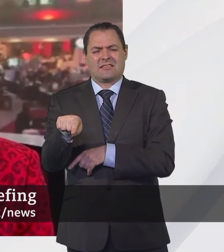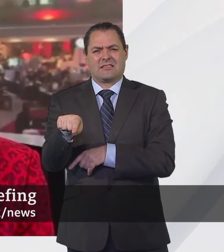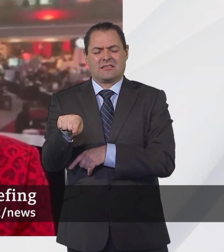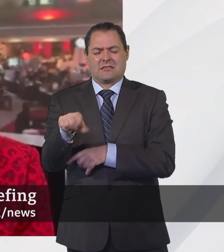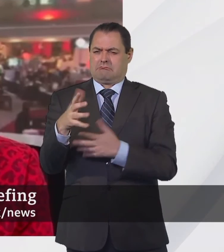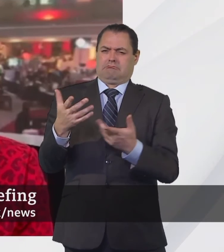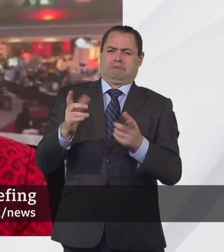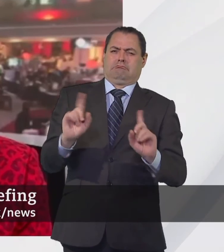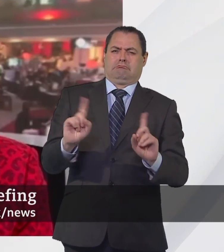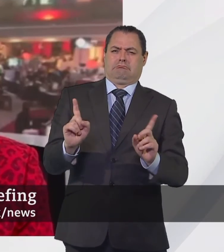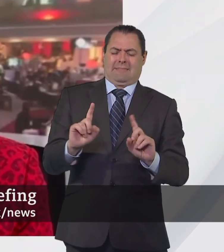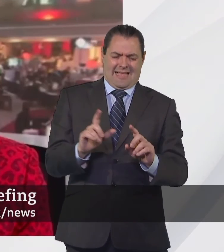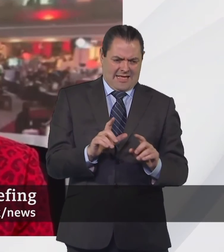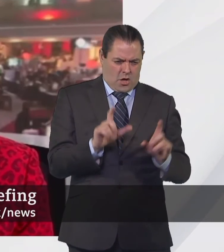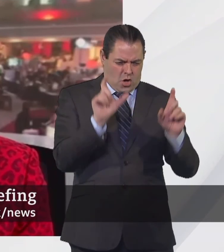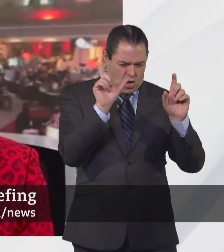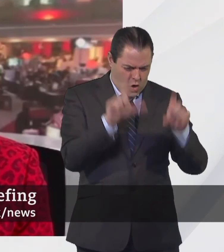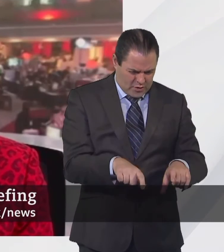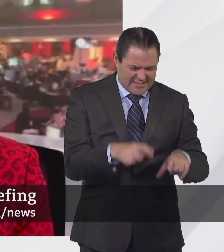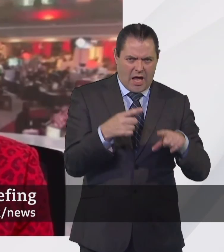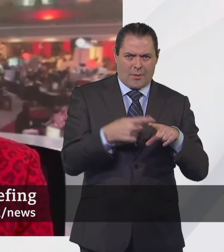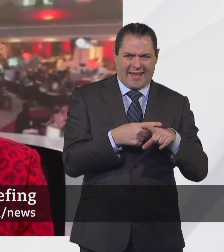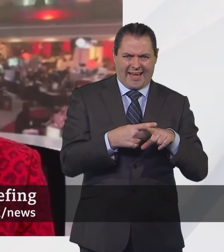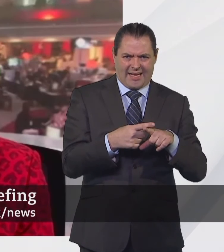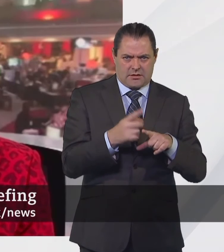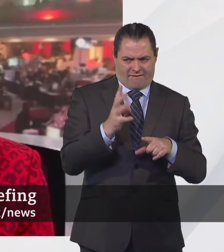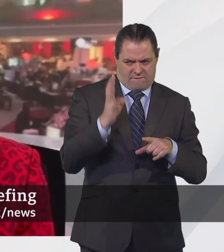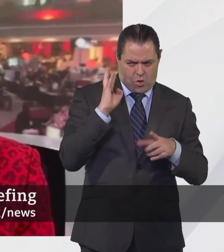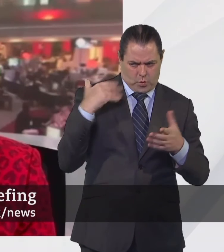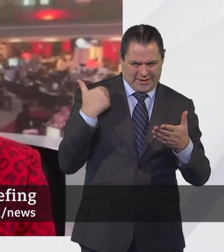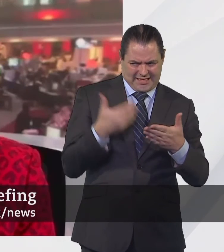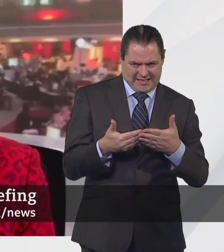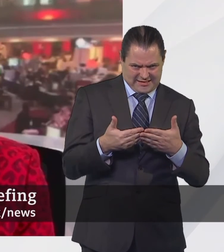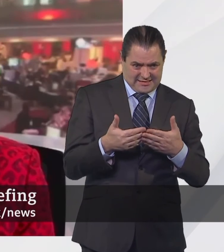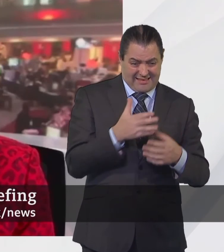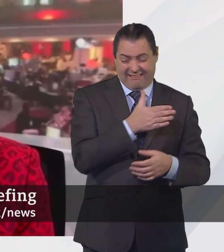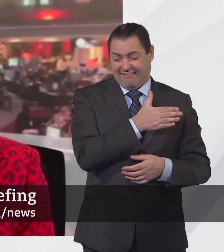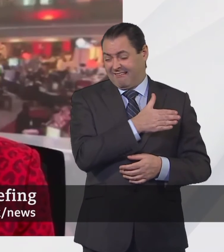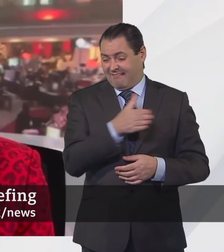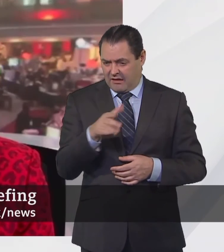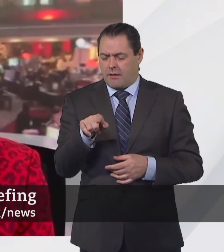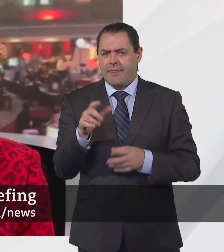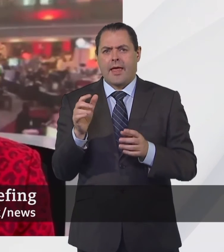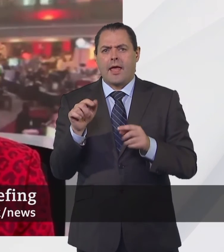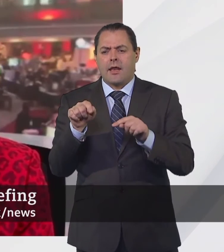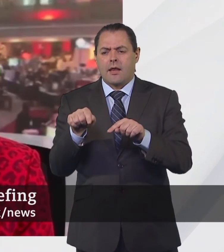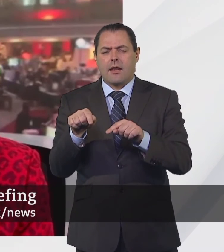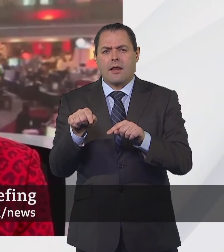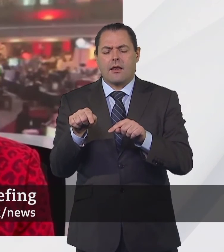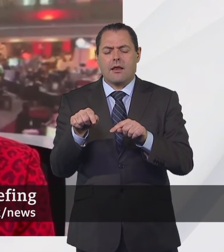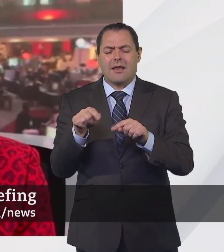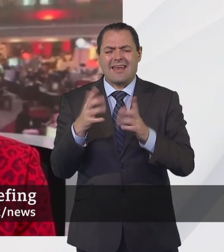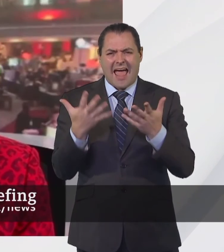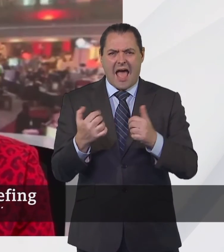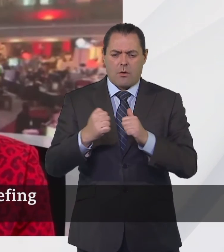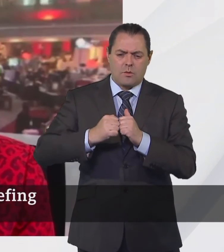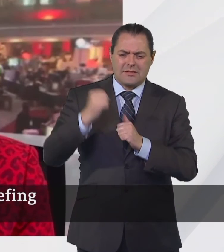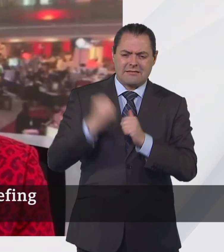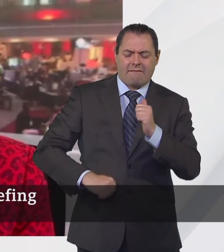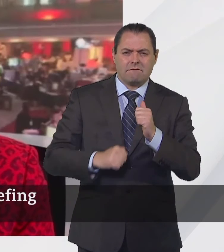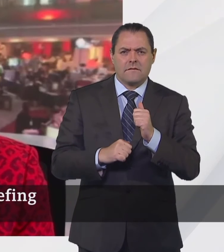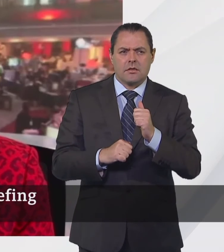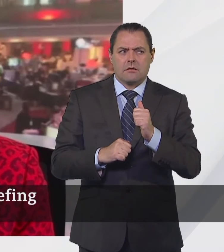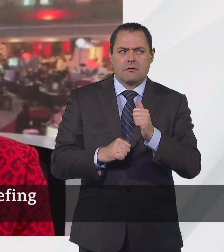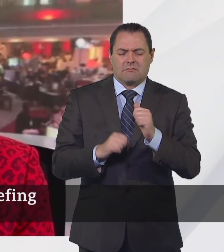point of the national lockdown in England over the last 4 weeks if more people are moving into tougher restrictions than